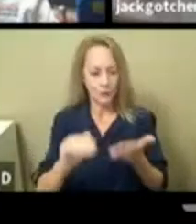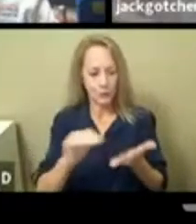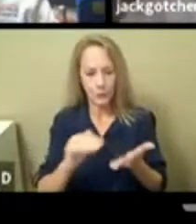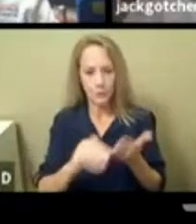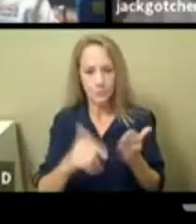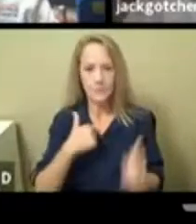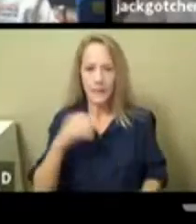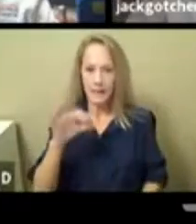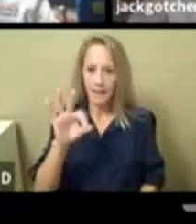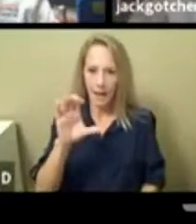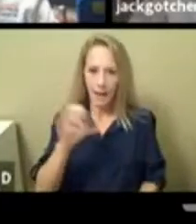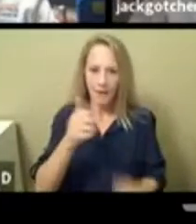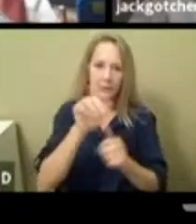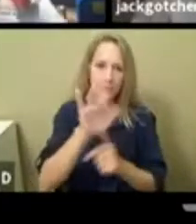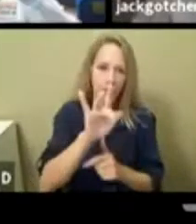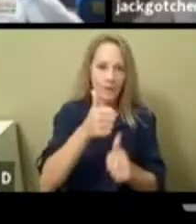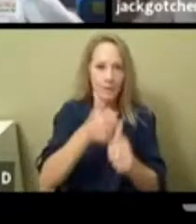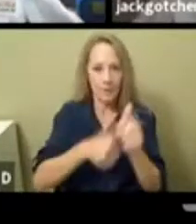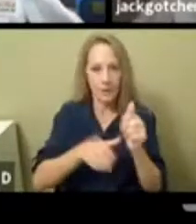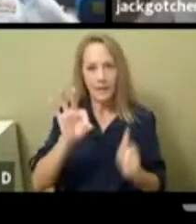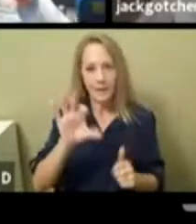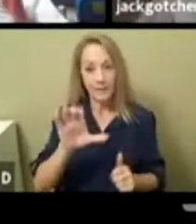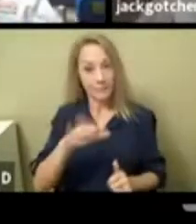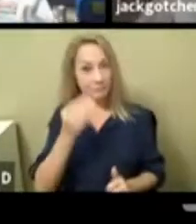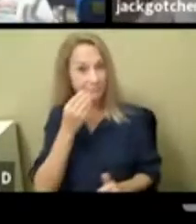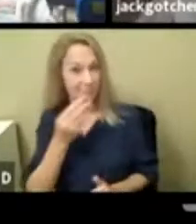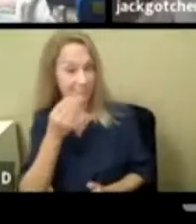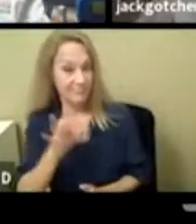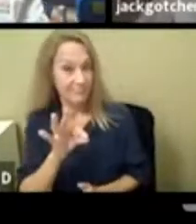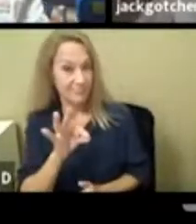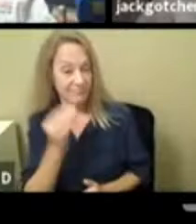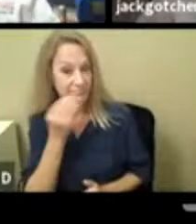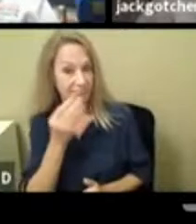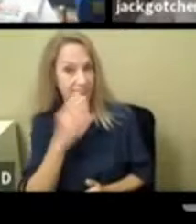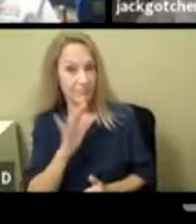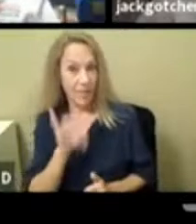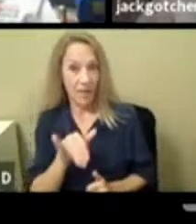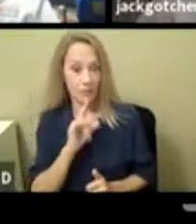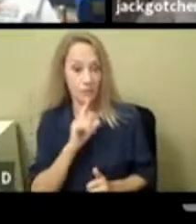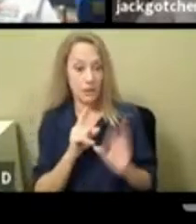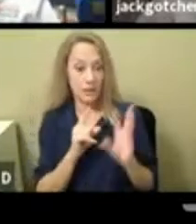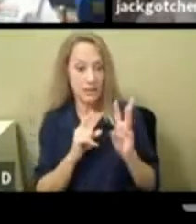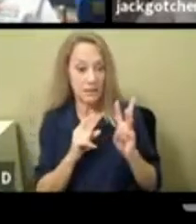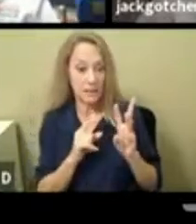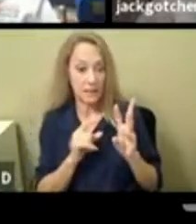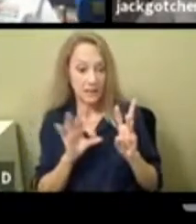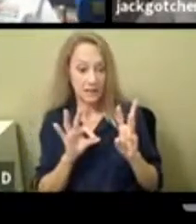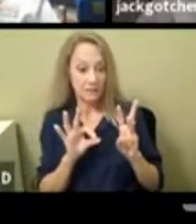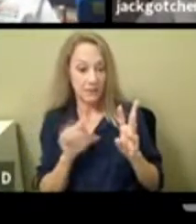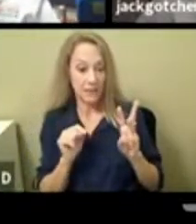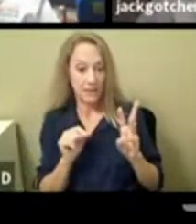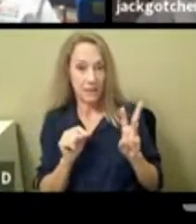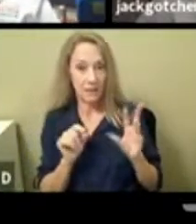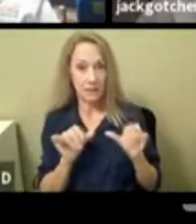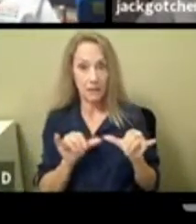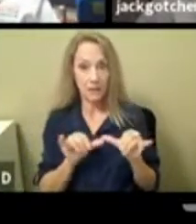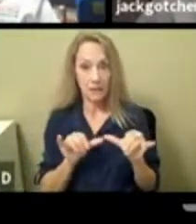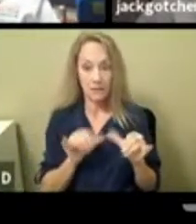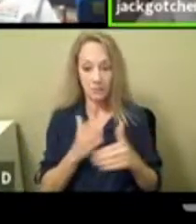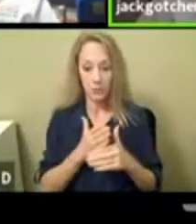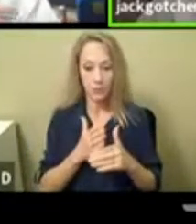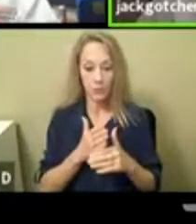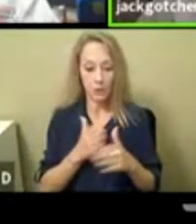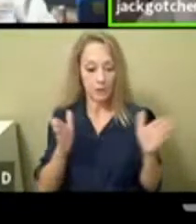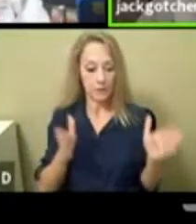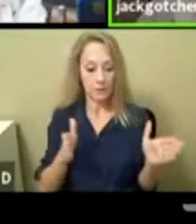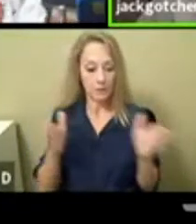yeah. FYI, folks, that's basically 6 feet of distance between each person. Another